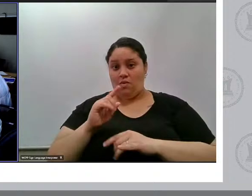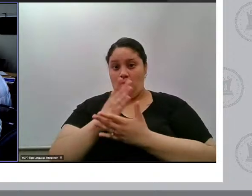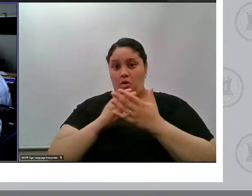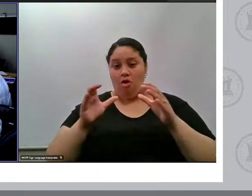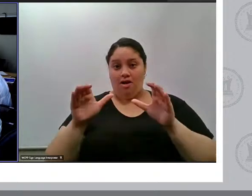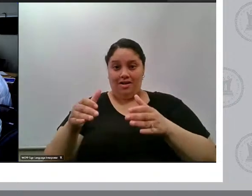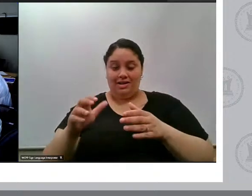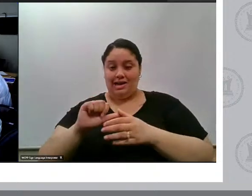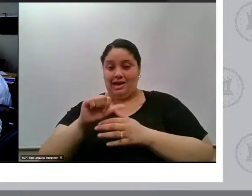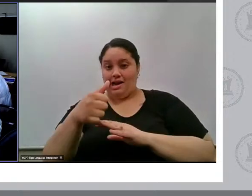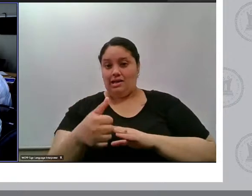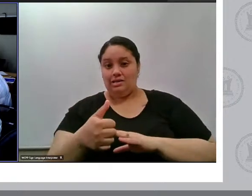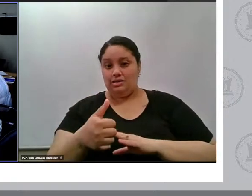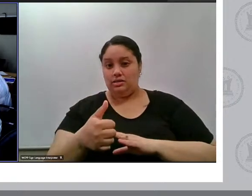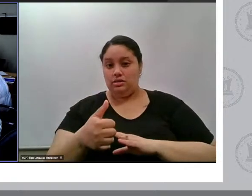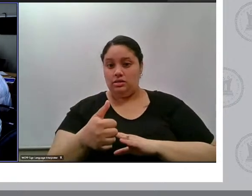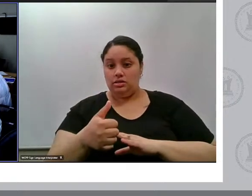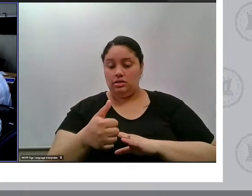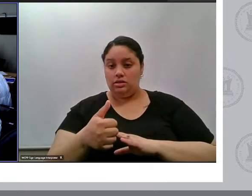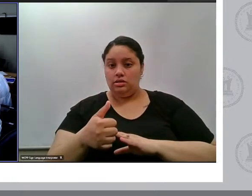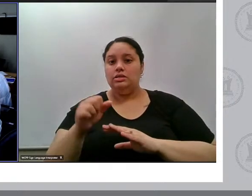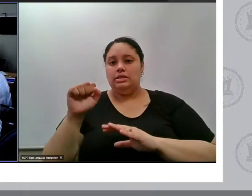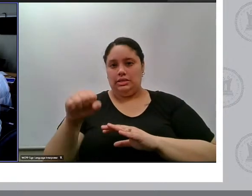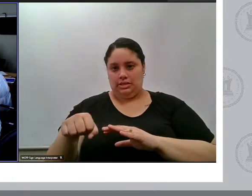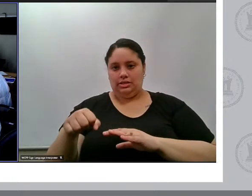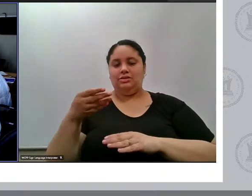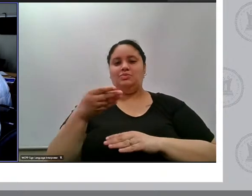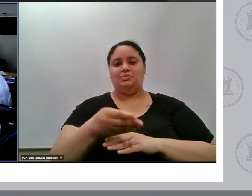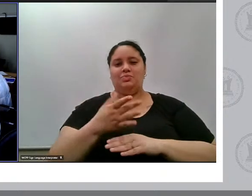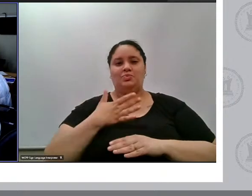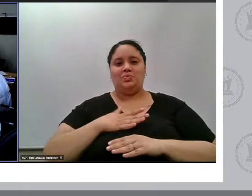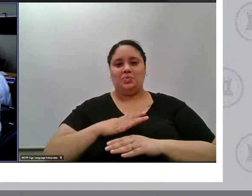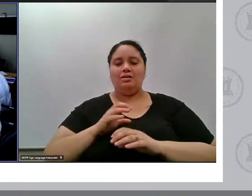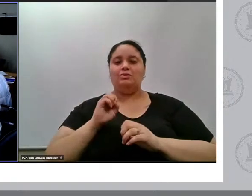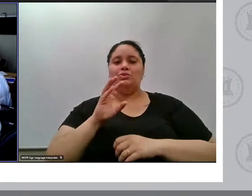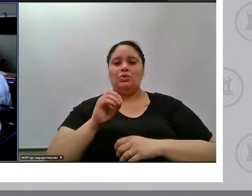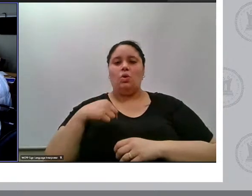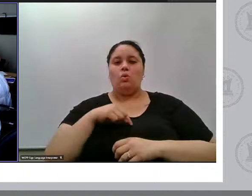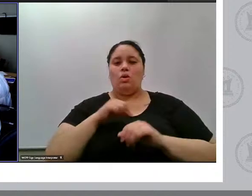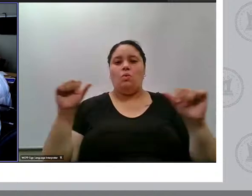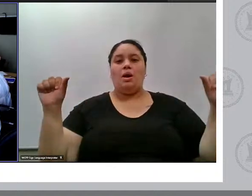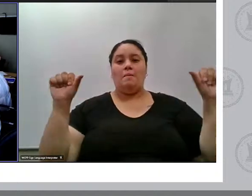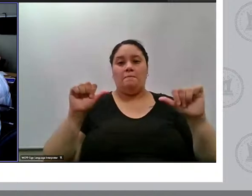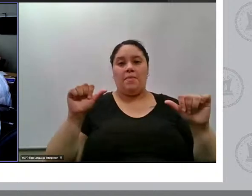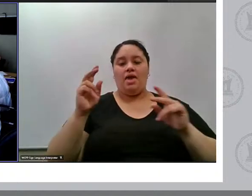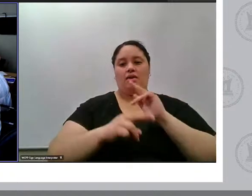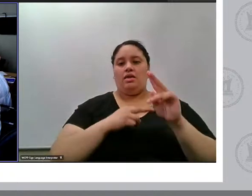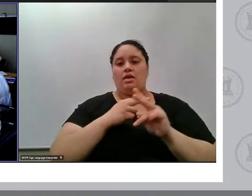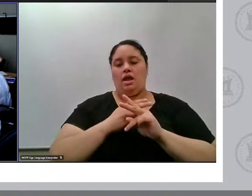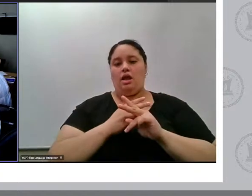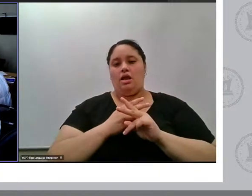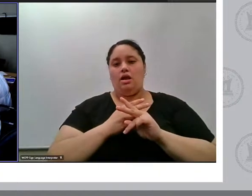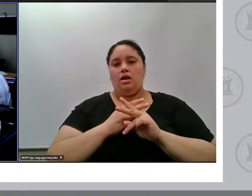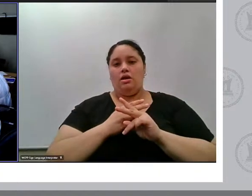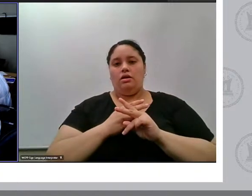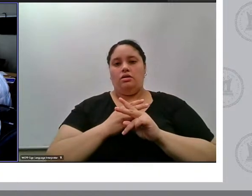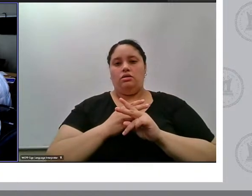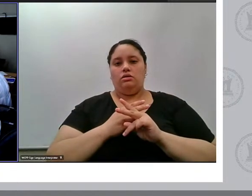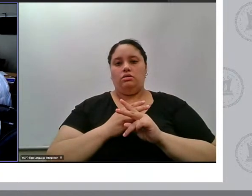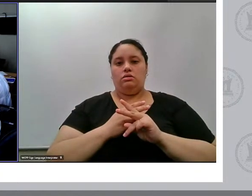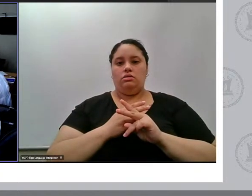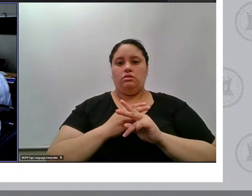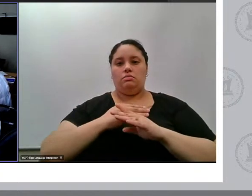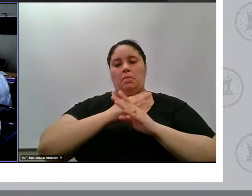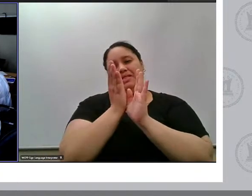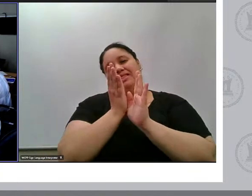portion. Yes, they would. So we'll come back and reconvene at just